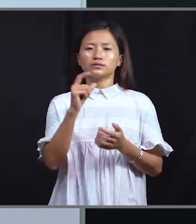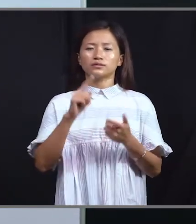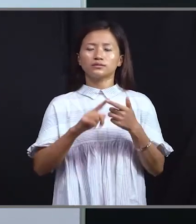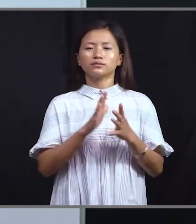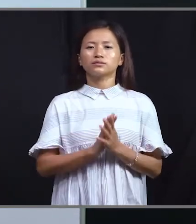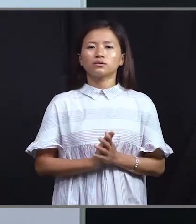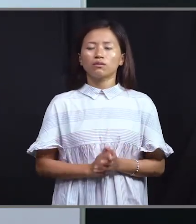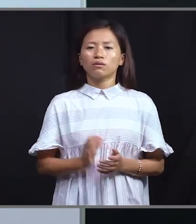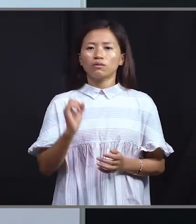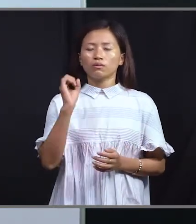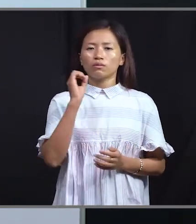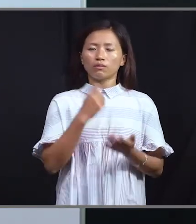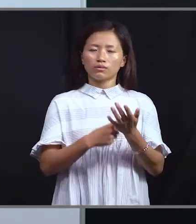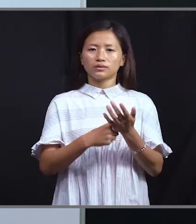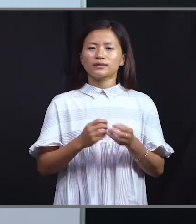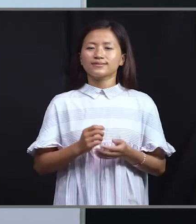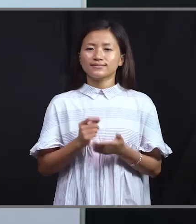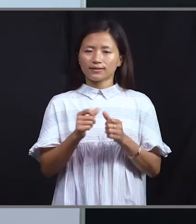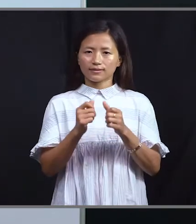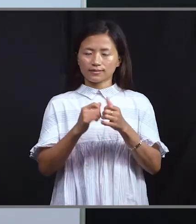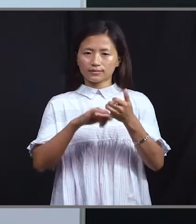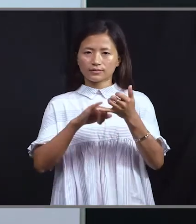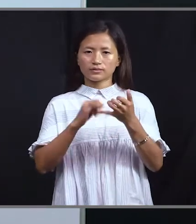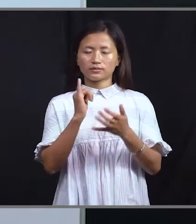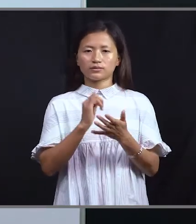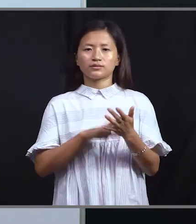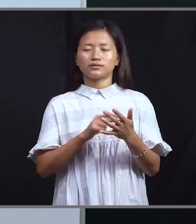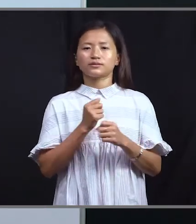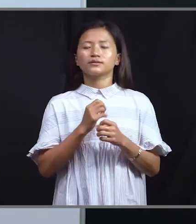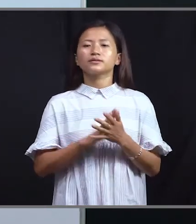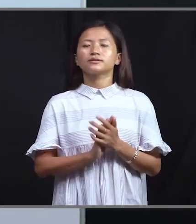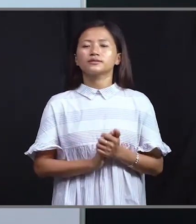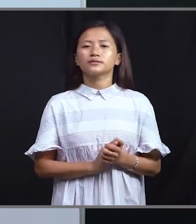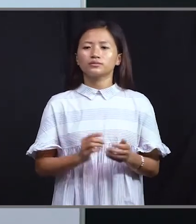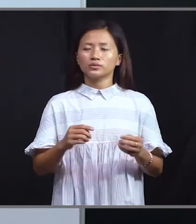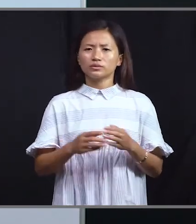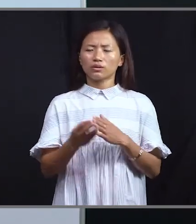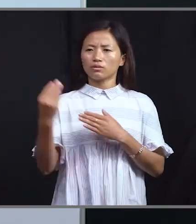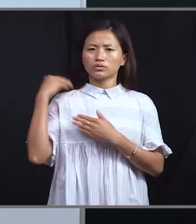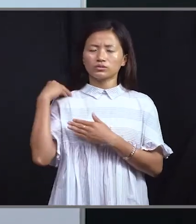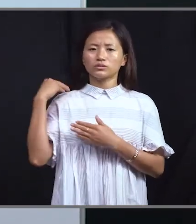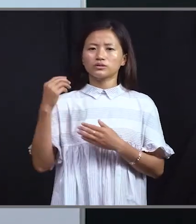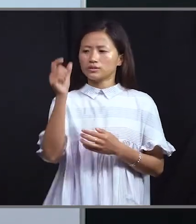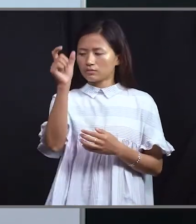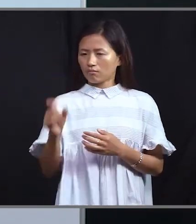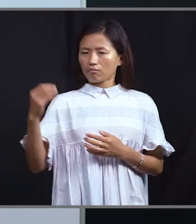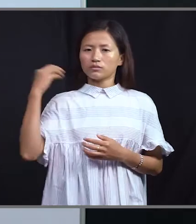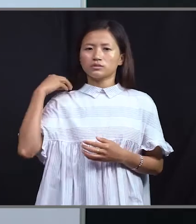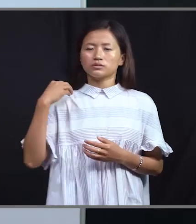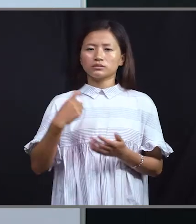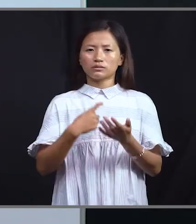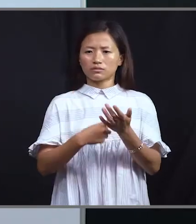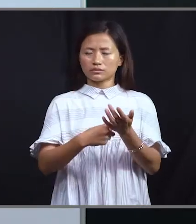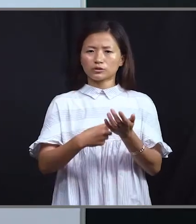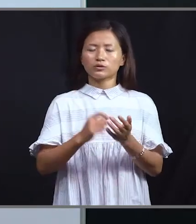duties to individuals and establishing authority and responsibility relationship. Now, when we say authority and